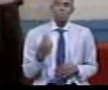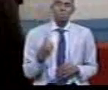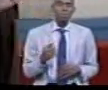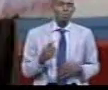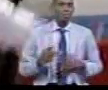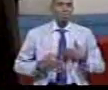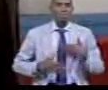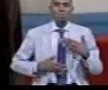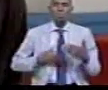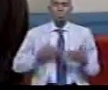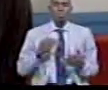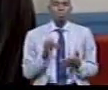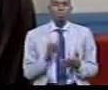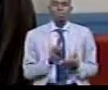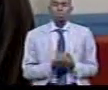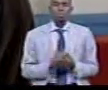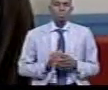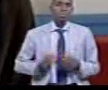joy that floods my